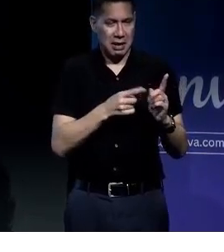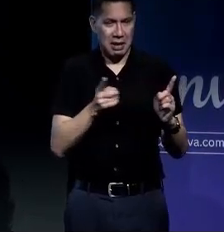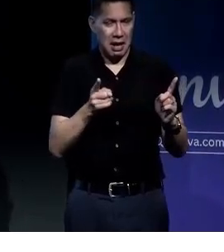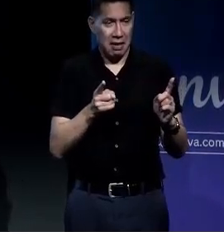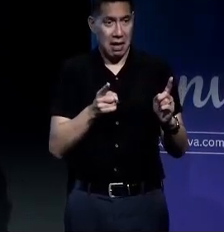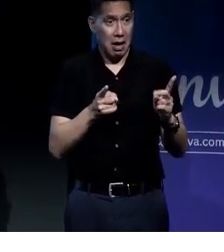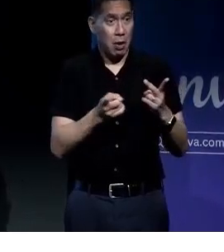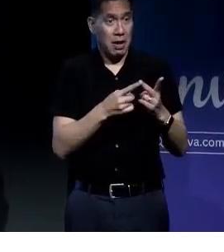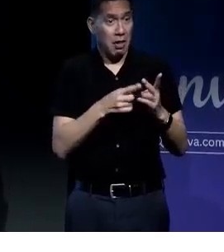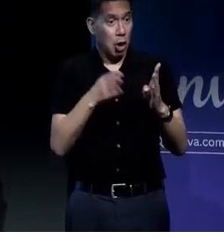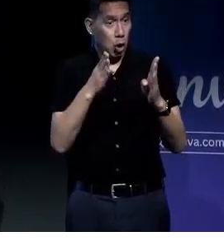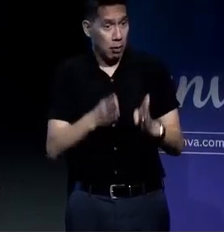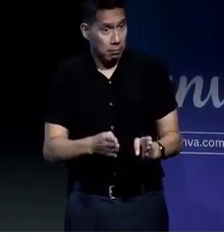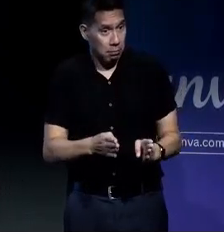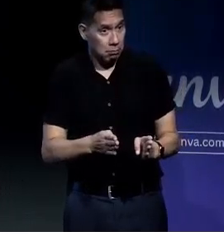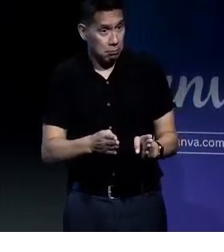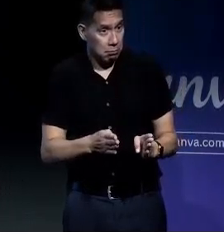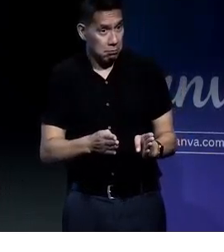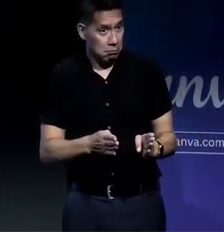column